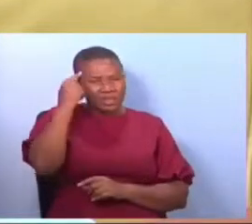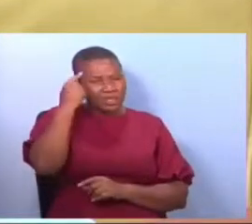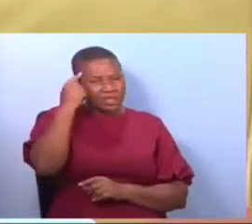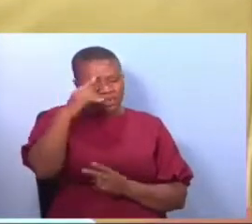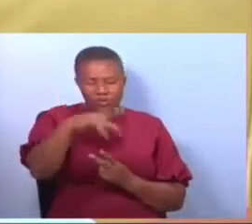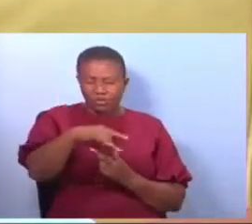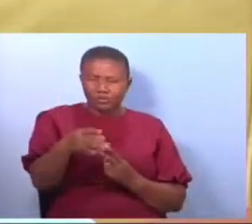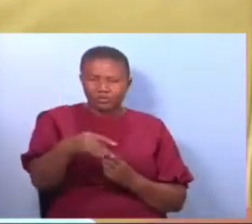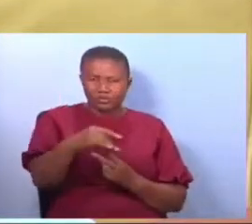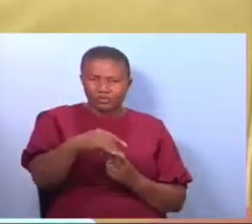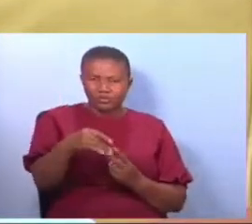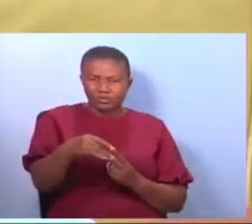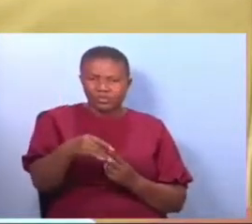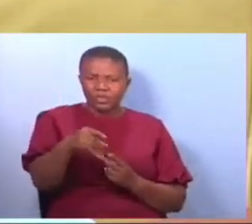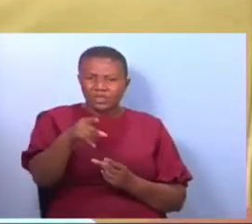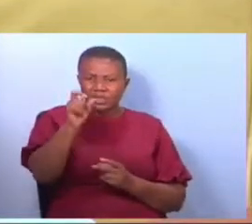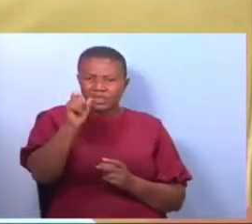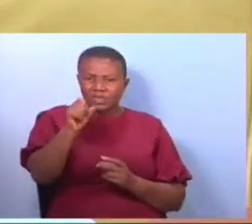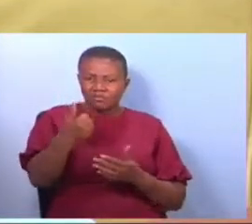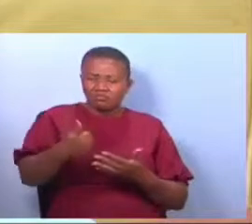on and make a contribution.